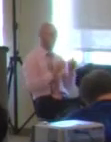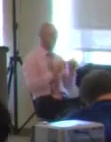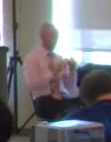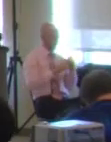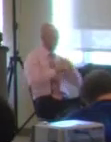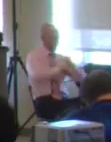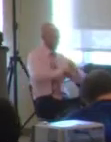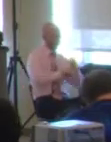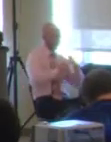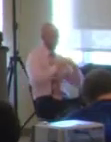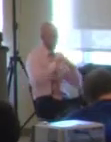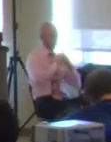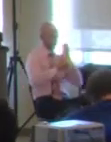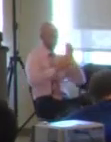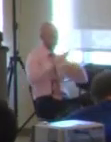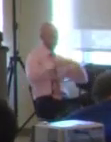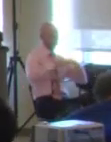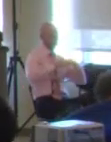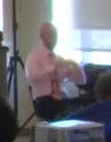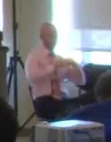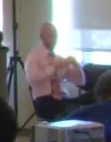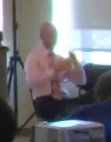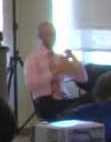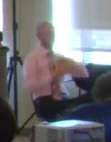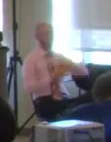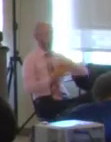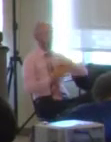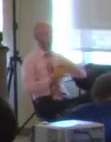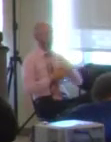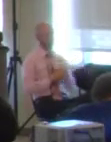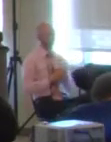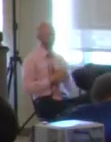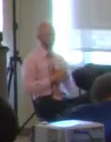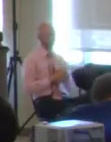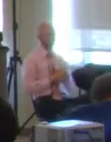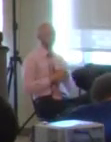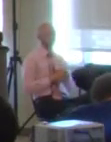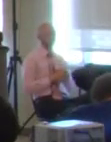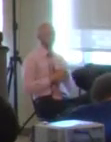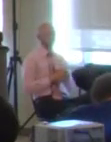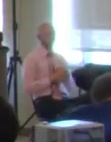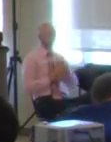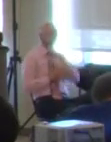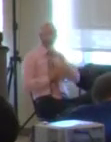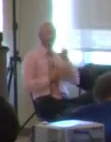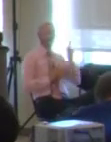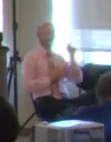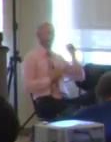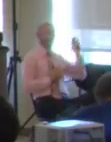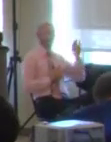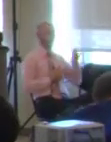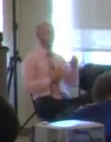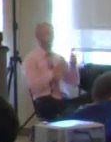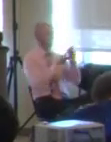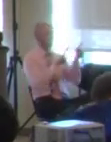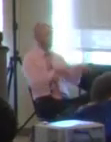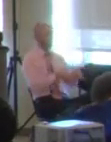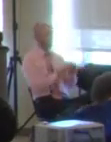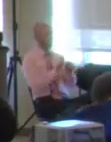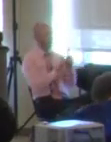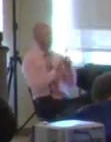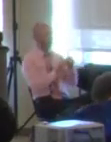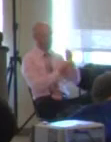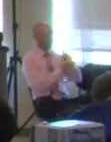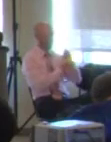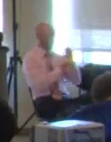maximize those things. These are more of the vocational stuff: resume development, job search,